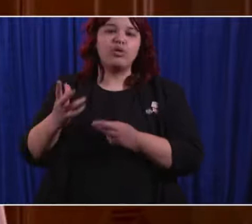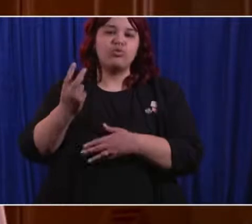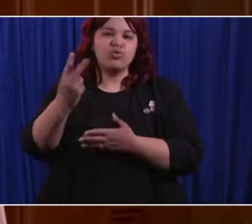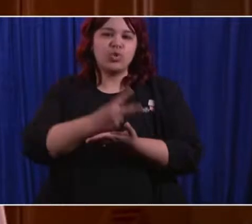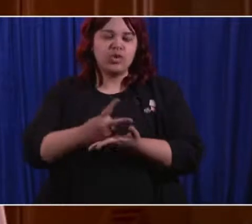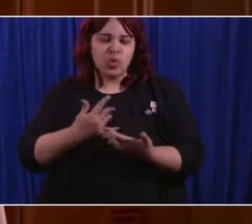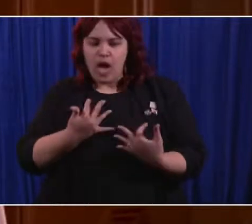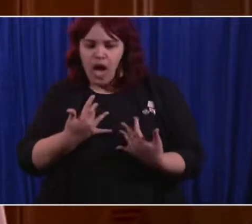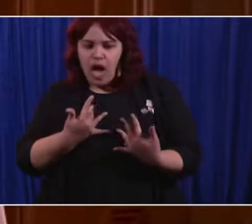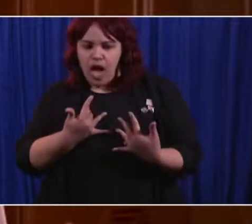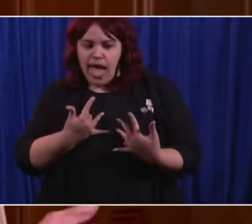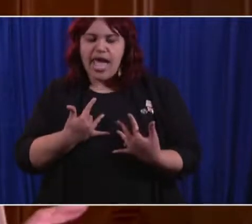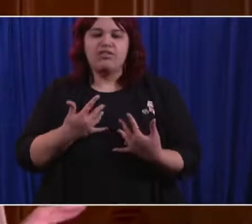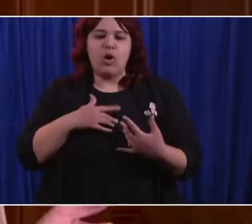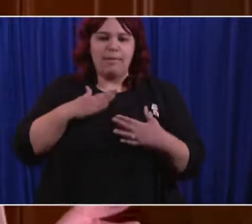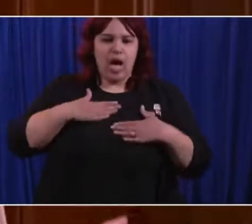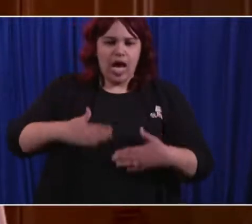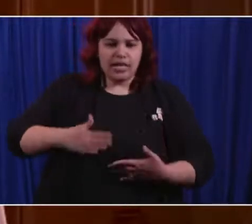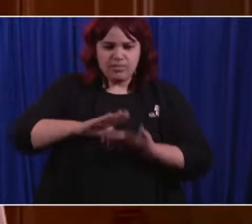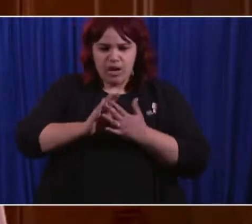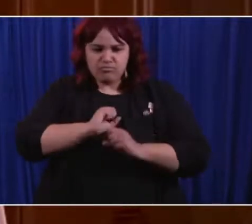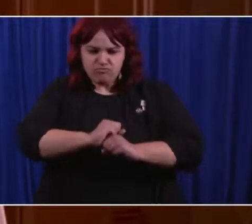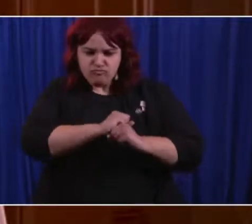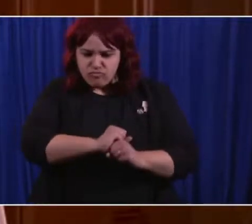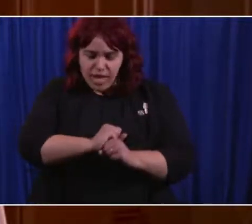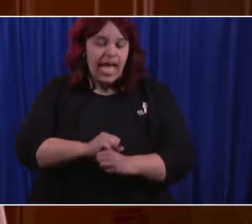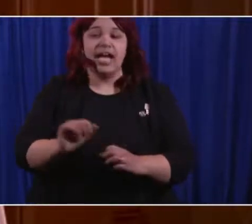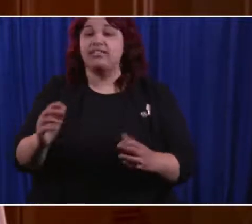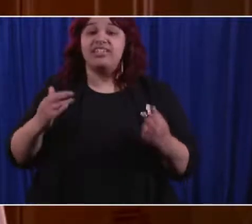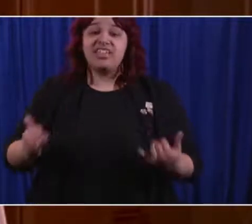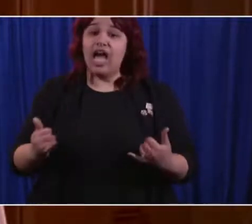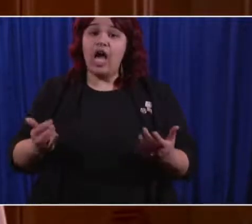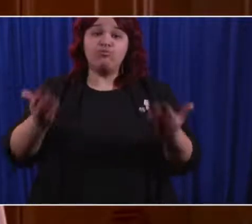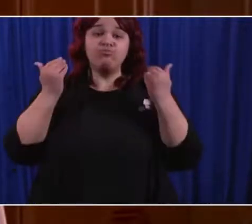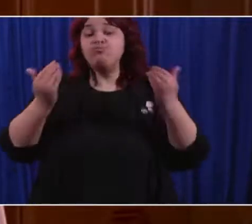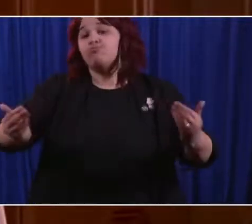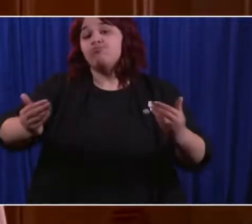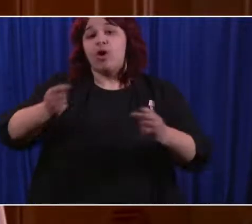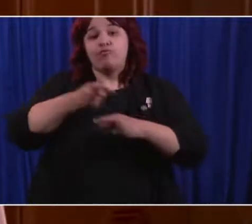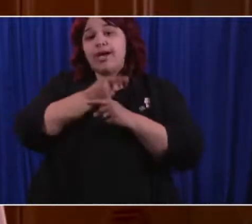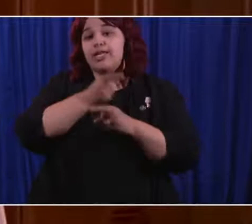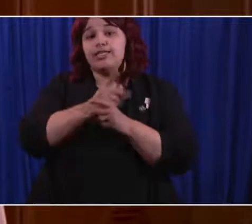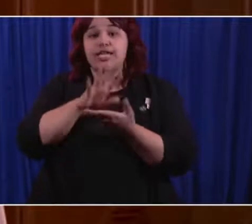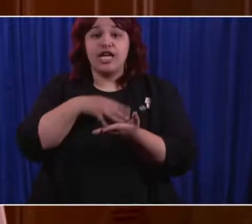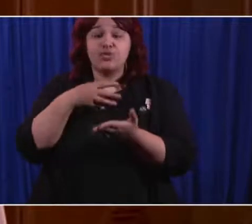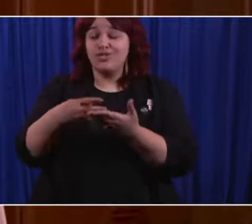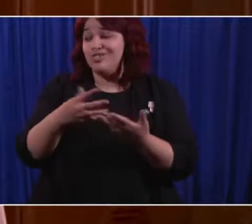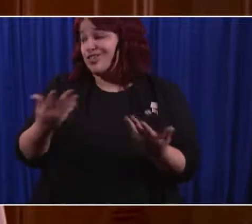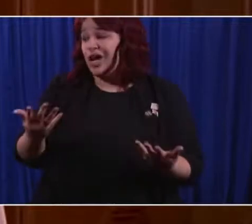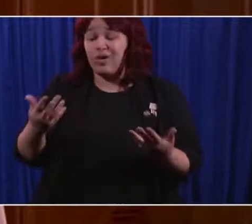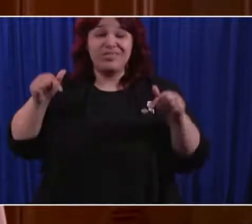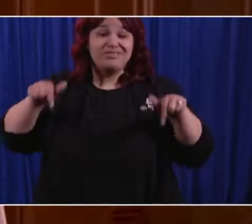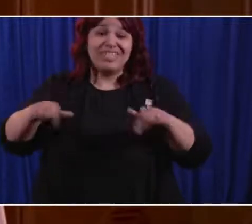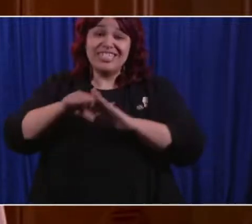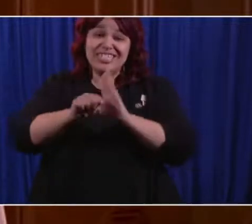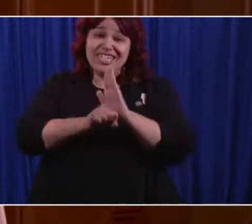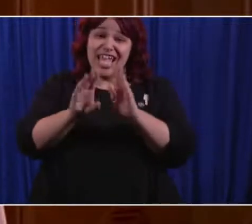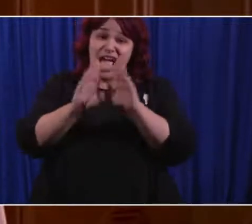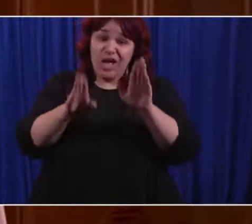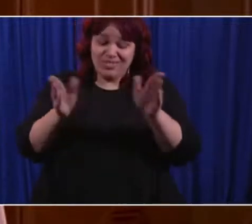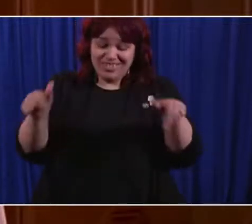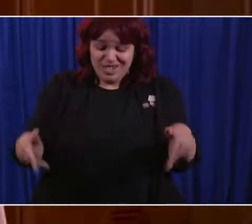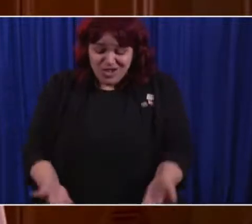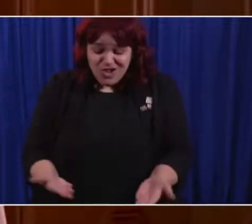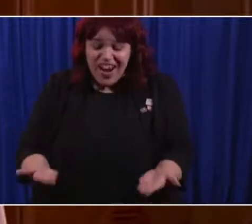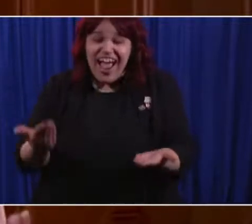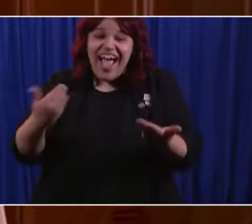that. You know, I've held meetings right here. You're very observant, Jim. You are, and this is the governor's office, and we've held meetings. I'll have a